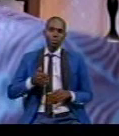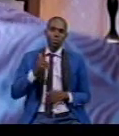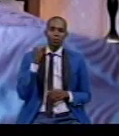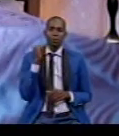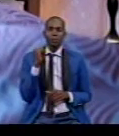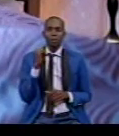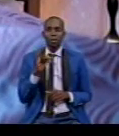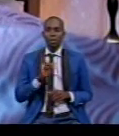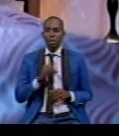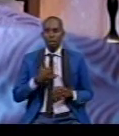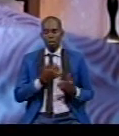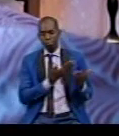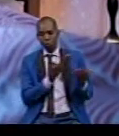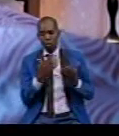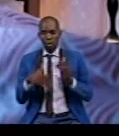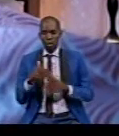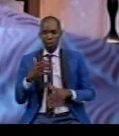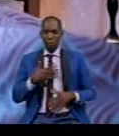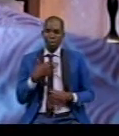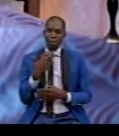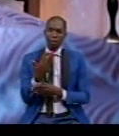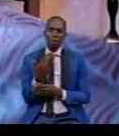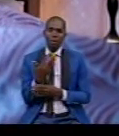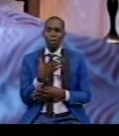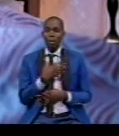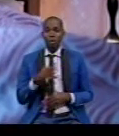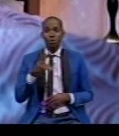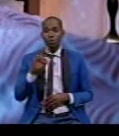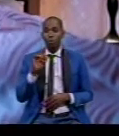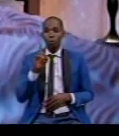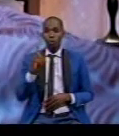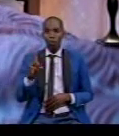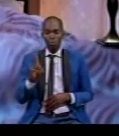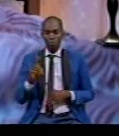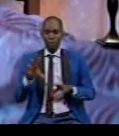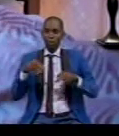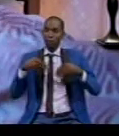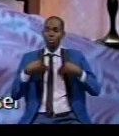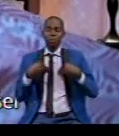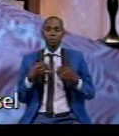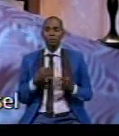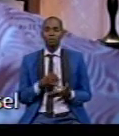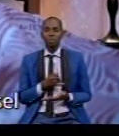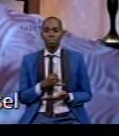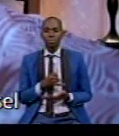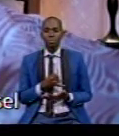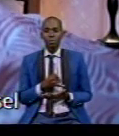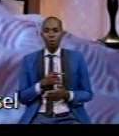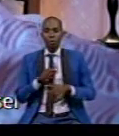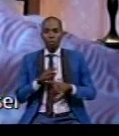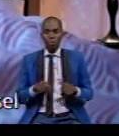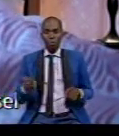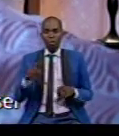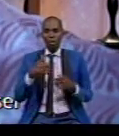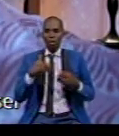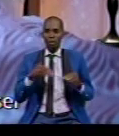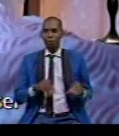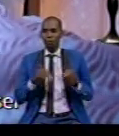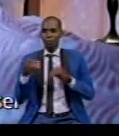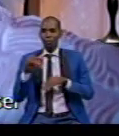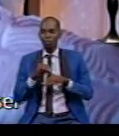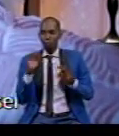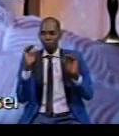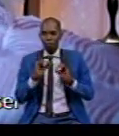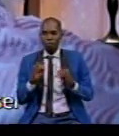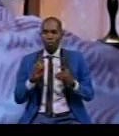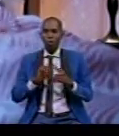three now. Number three is the assurance. The assurance that looks up to the compassion